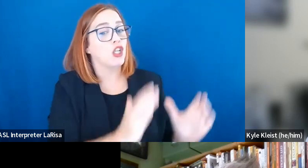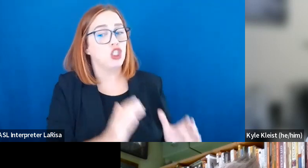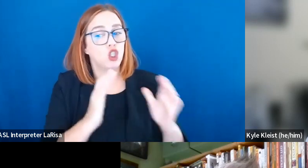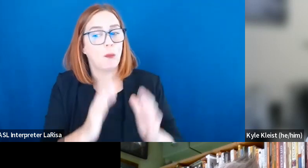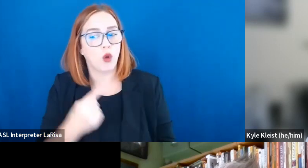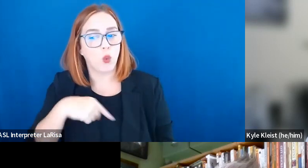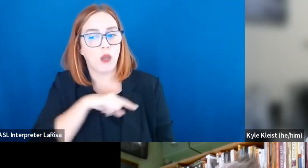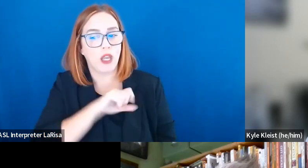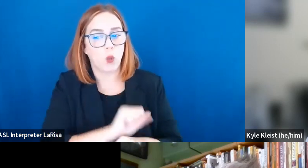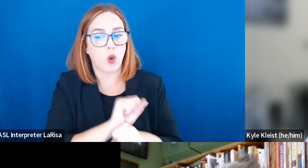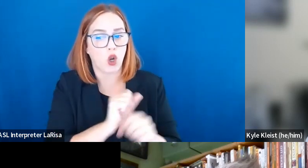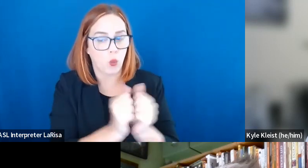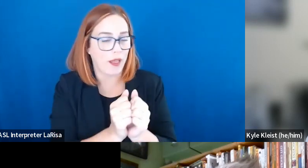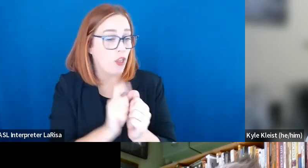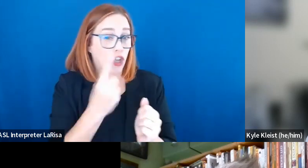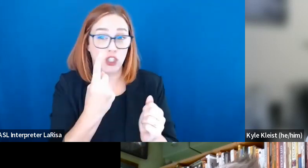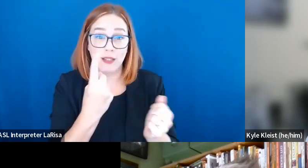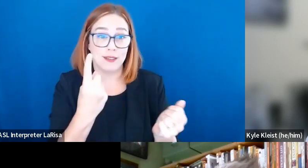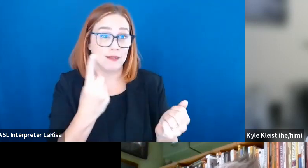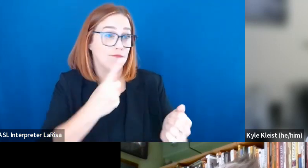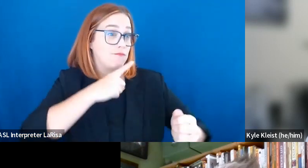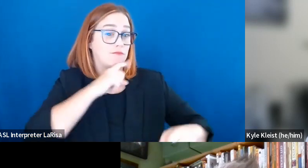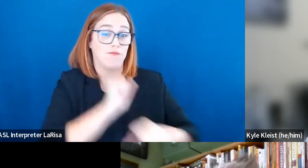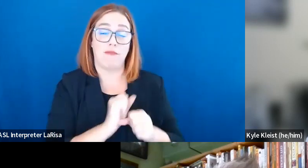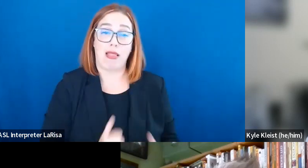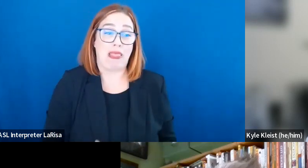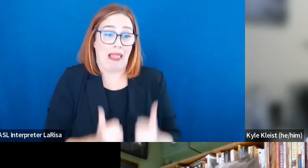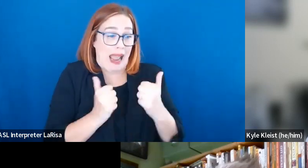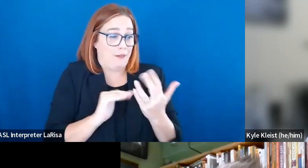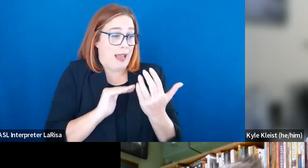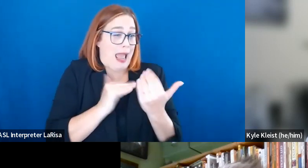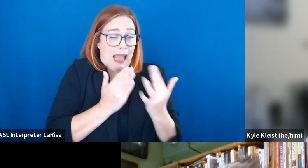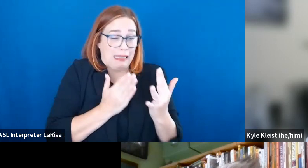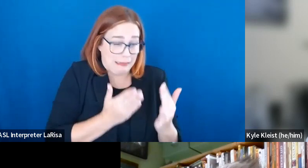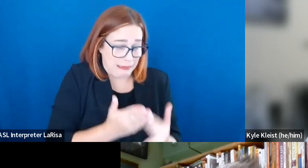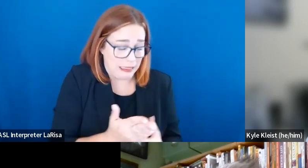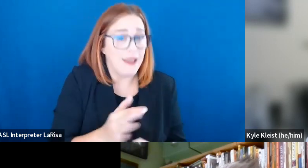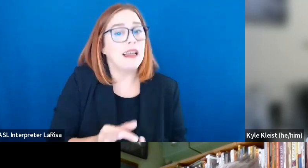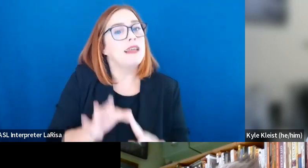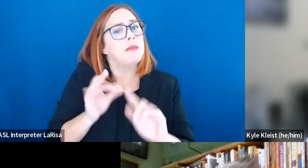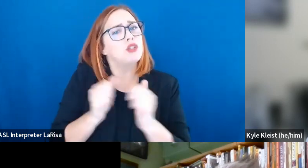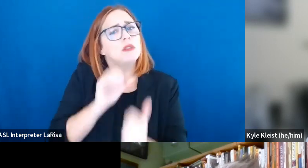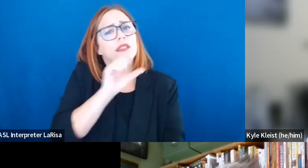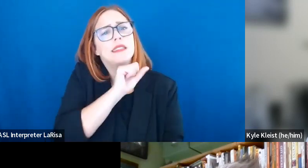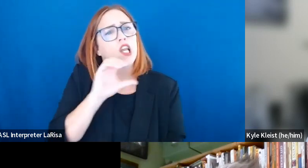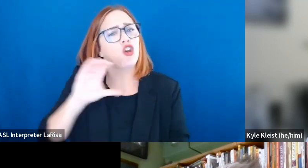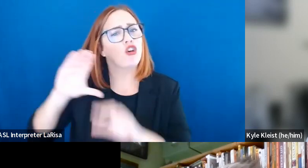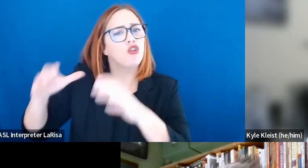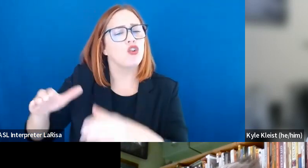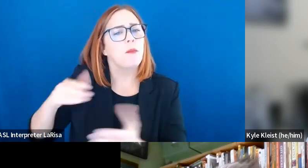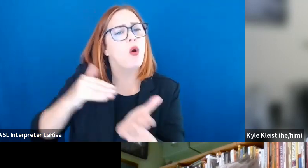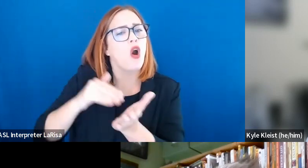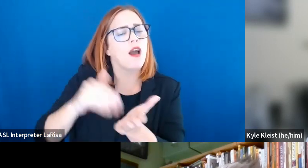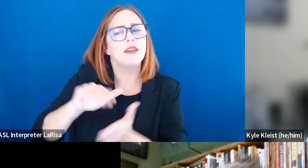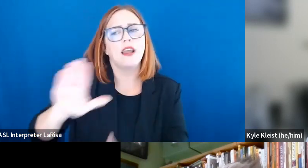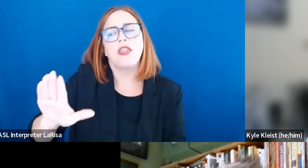or just doing life, just how to do life, especially with the seniors, because a lot of times they're not only